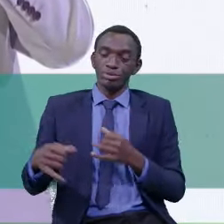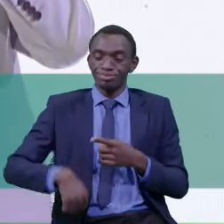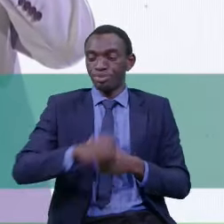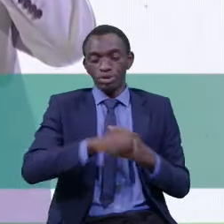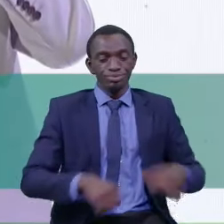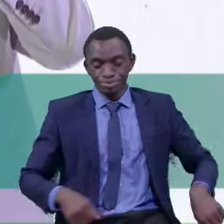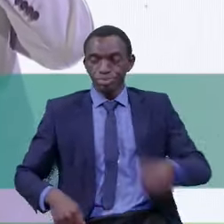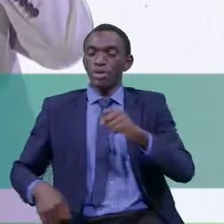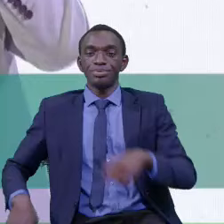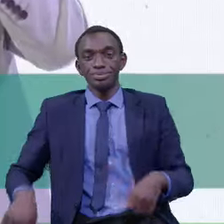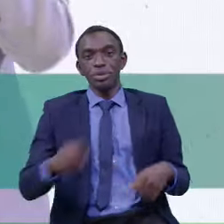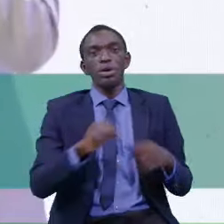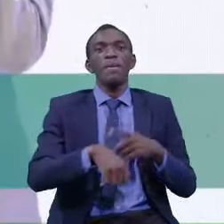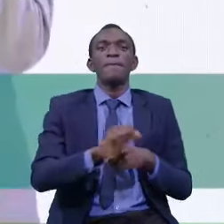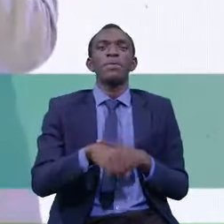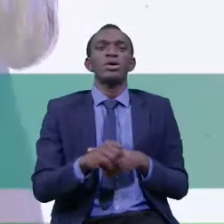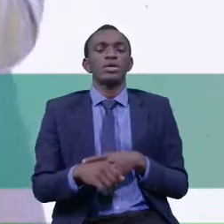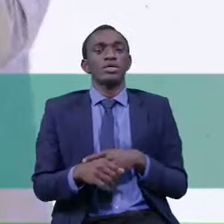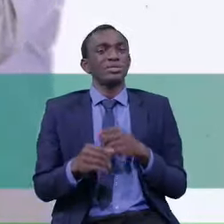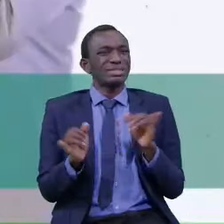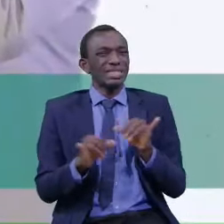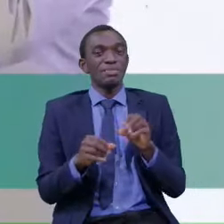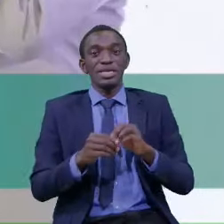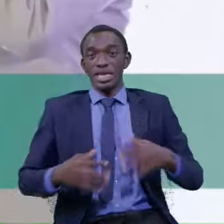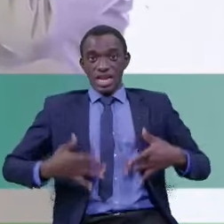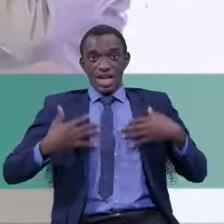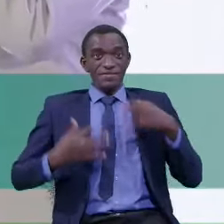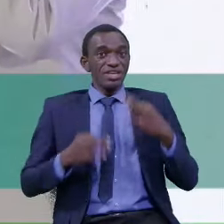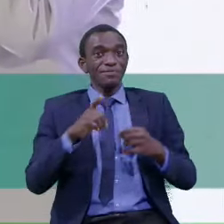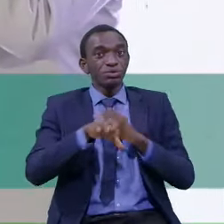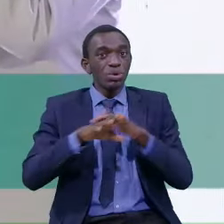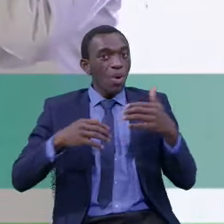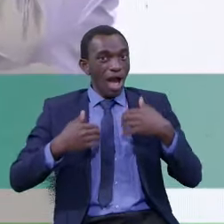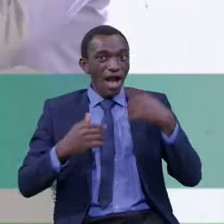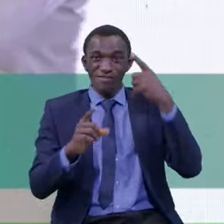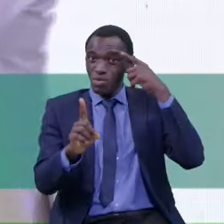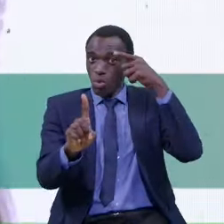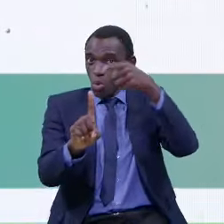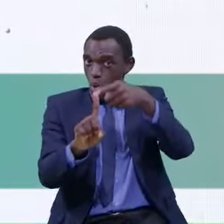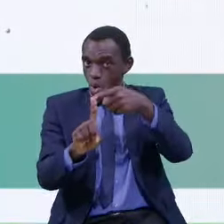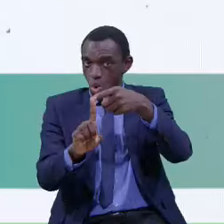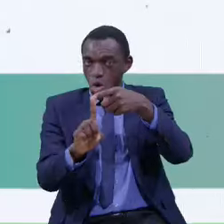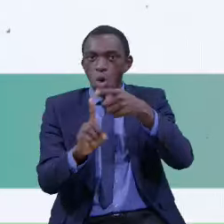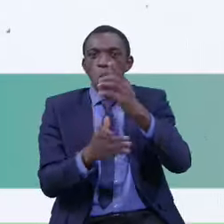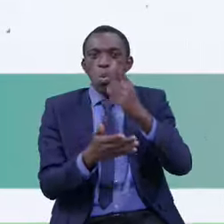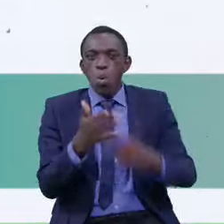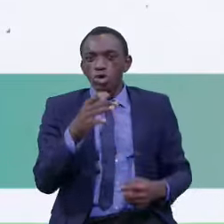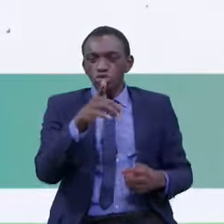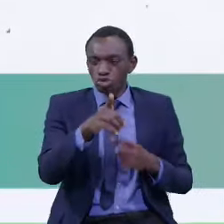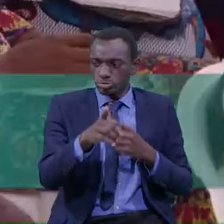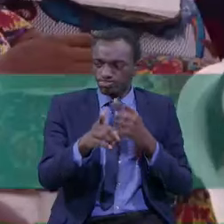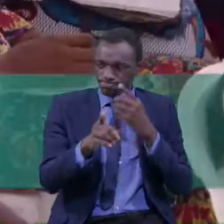life. If you do not have a goal, something you drive at, something